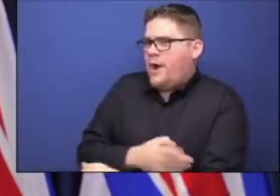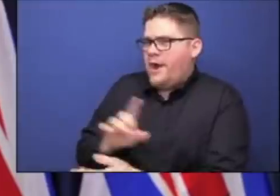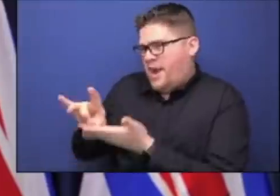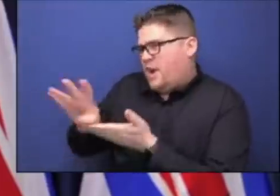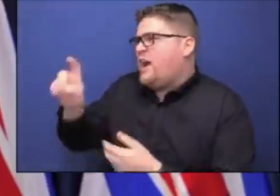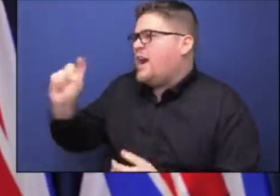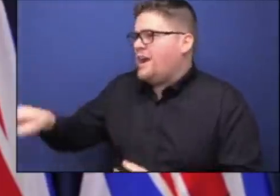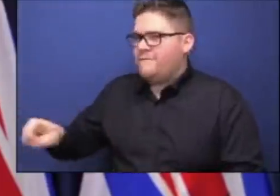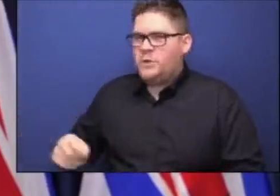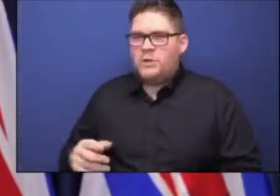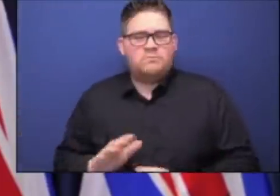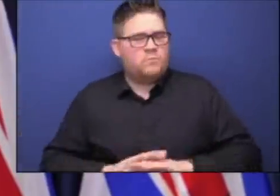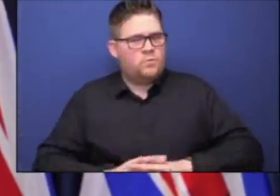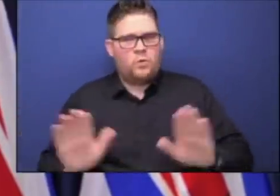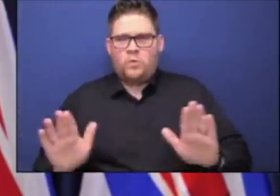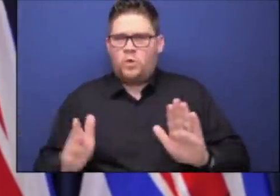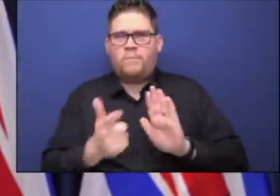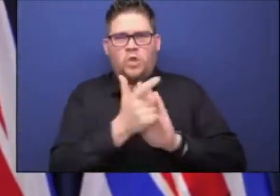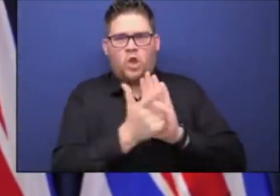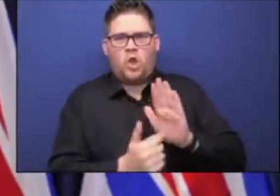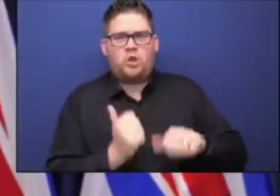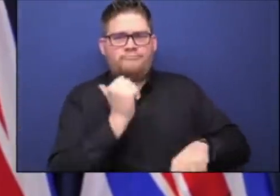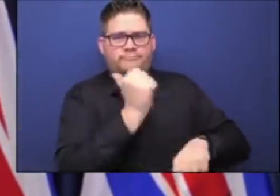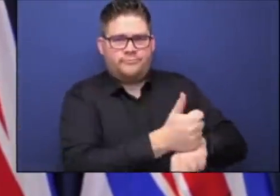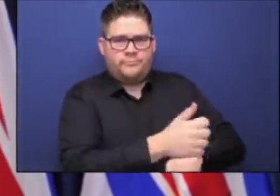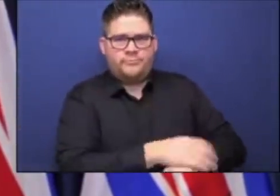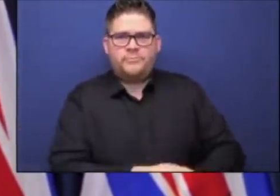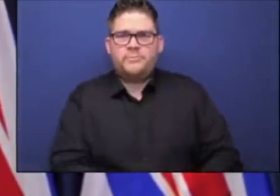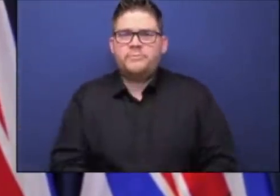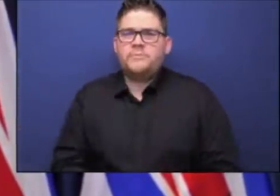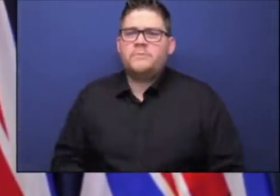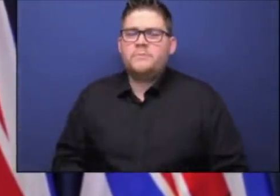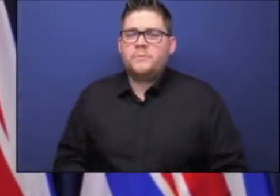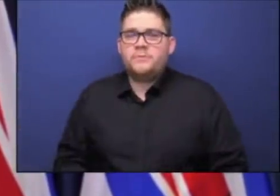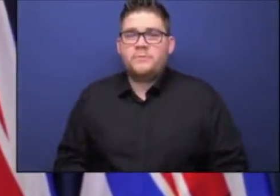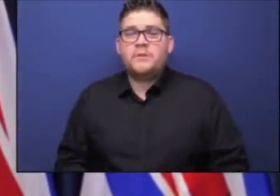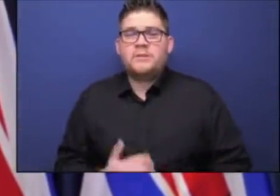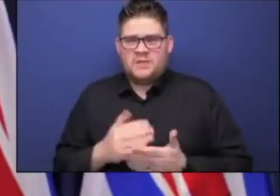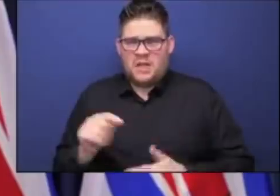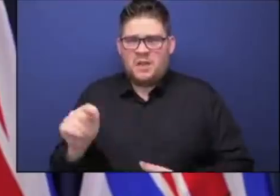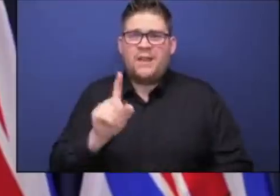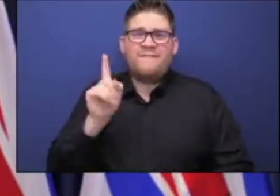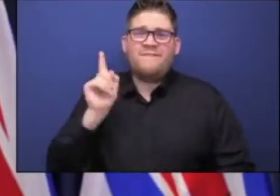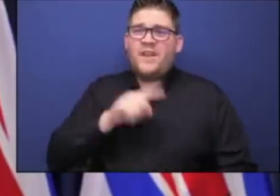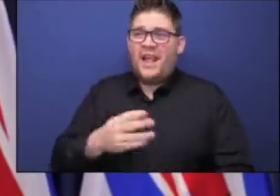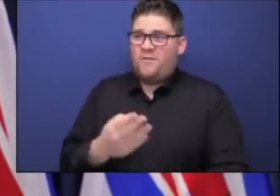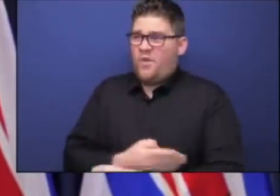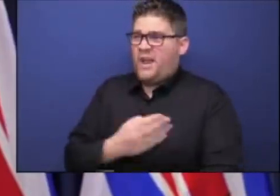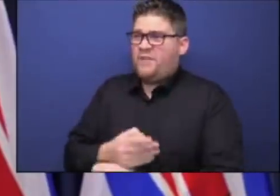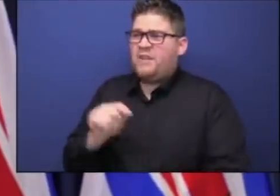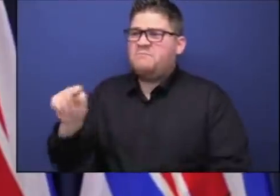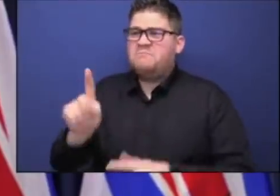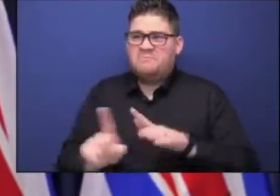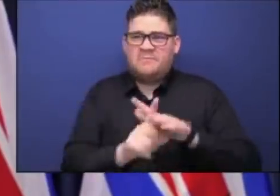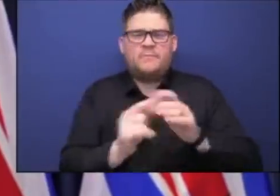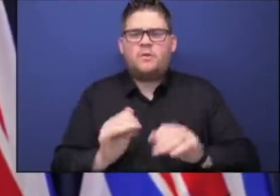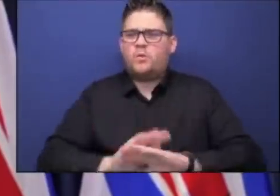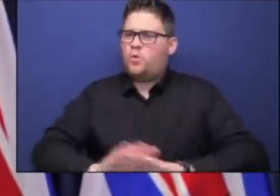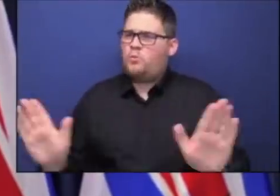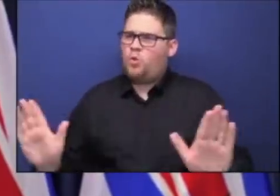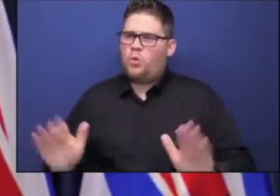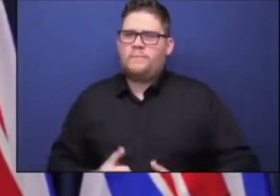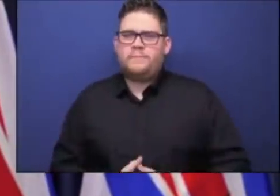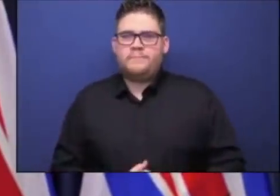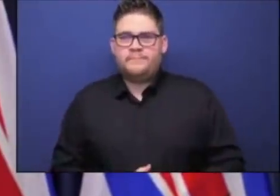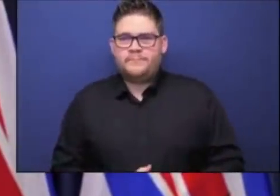renovations that don't exist, for fake renovations, in a sense. Whereas previously the landlord could just write up a piece